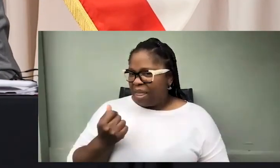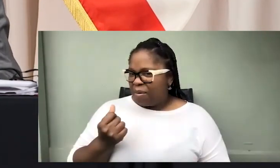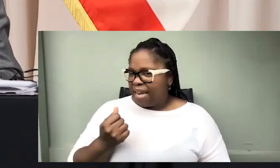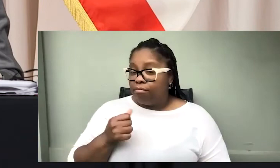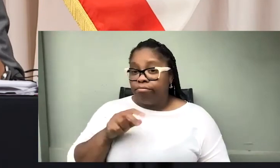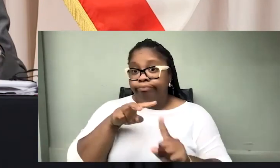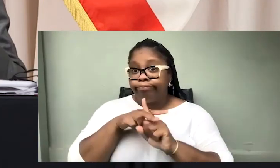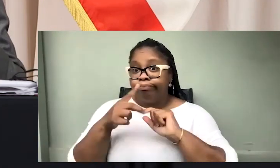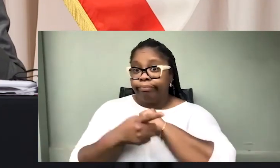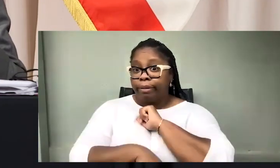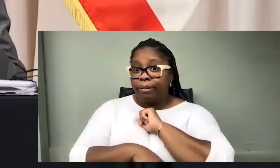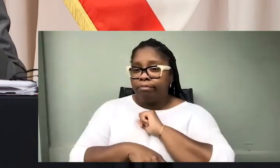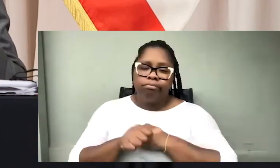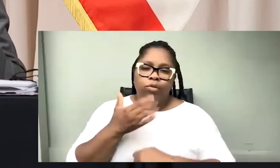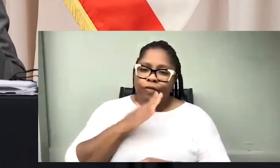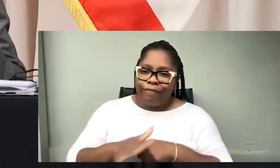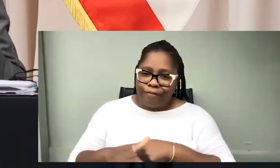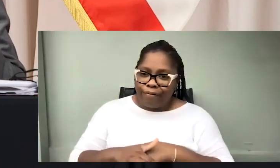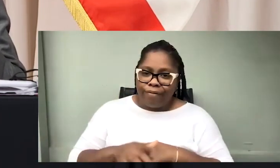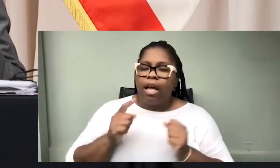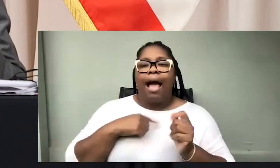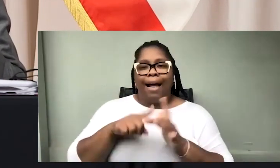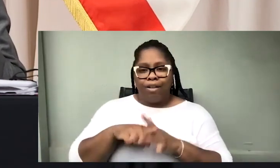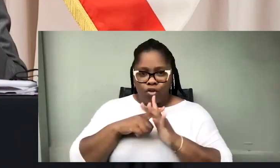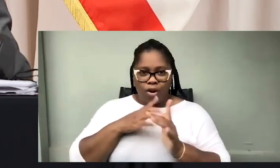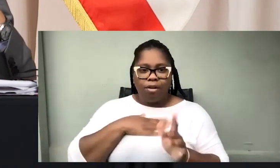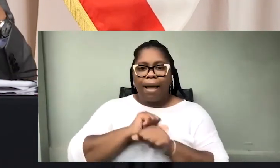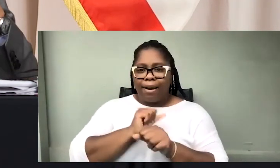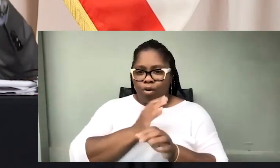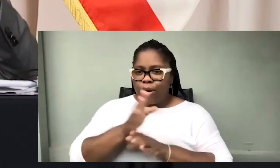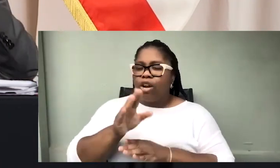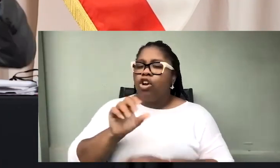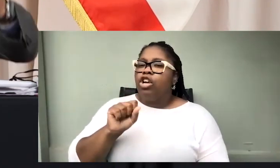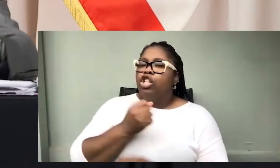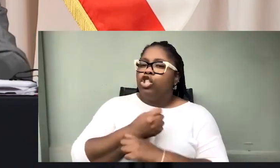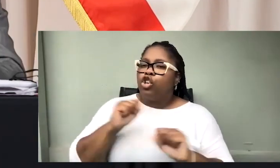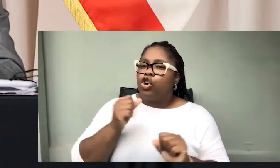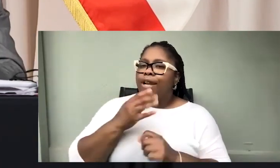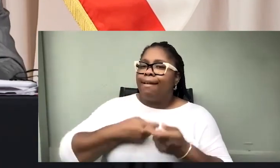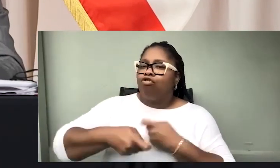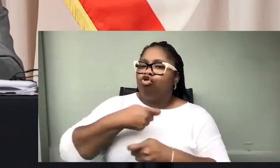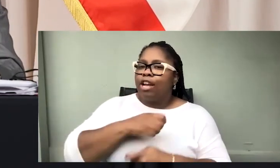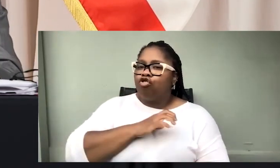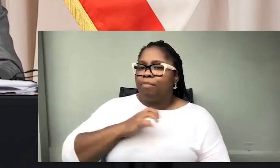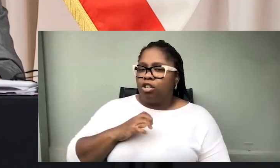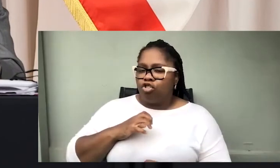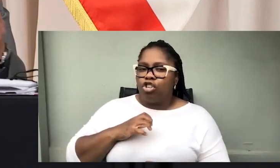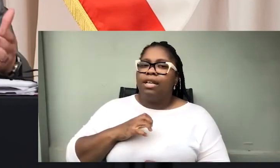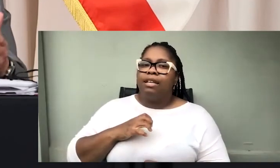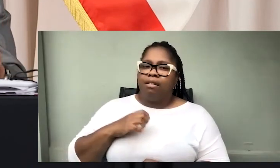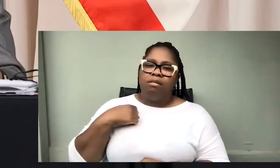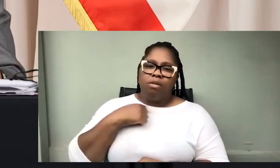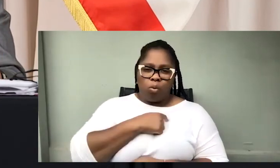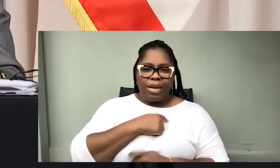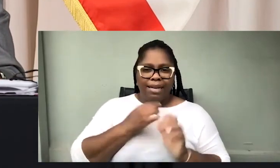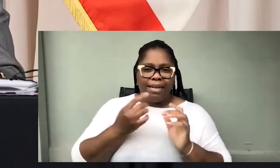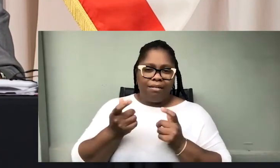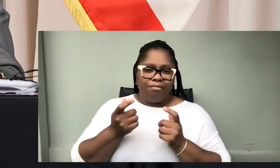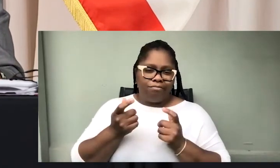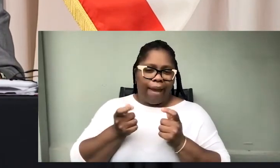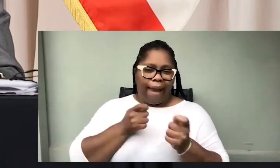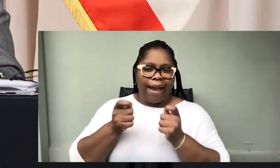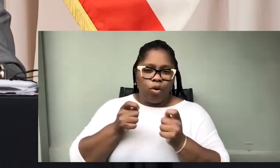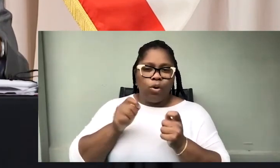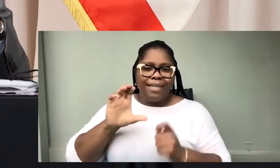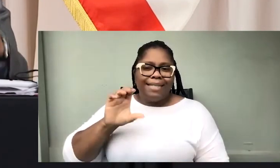is enough. I started my career at the Securities and Exchange Commission, which is the civil prosecutor for securities fraud in this country.